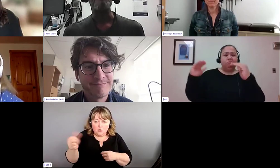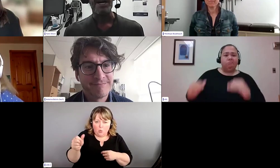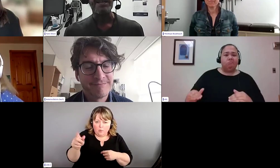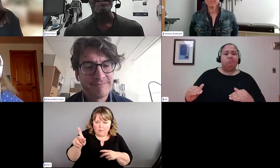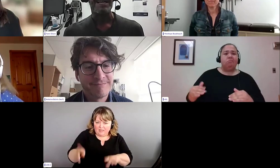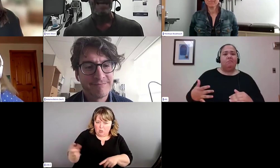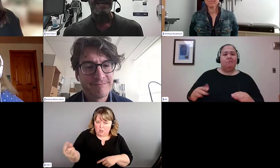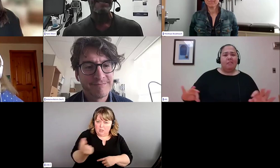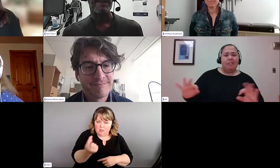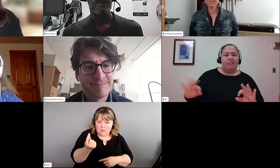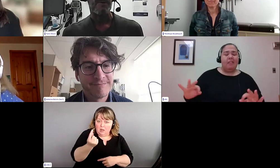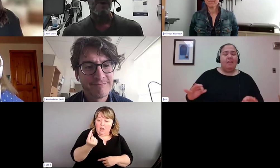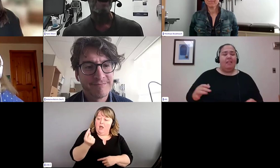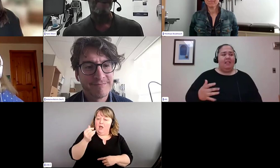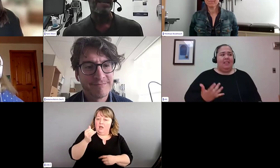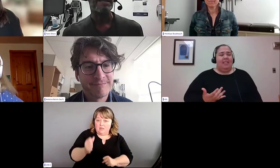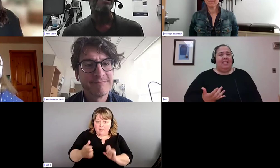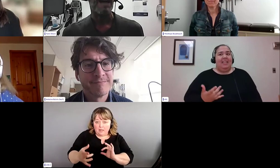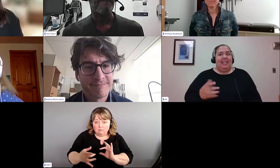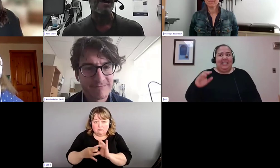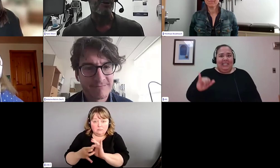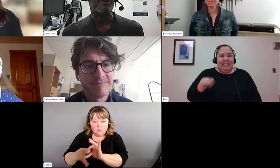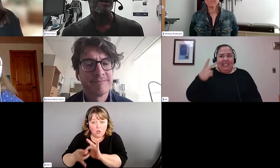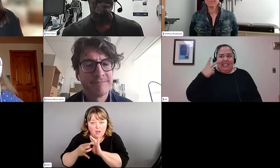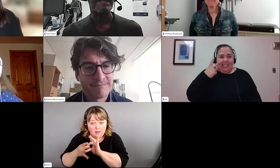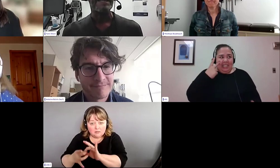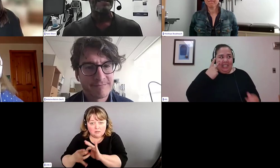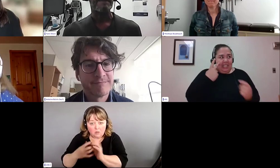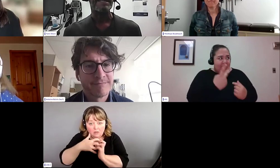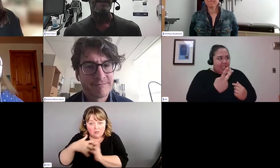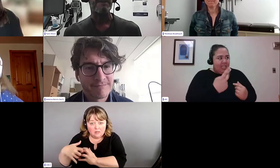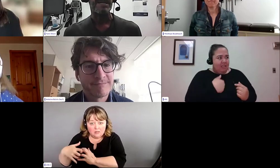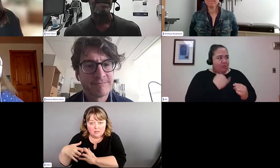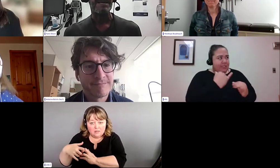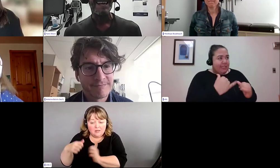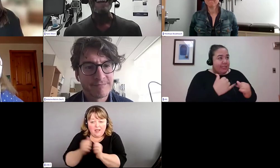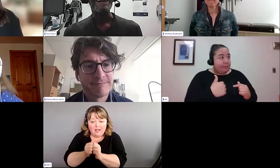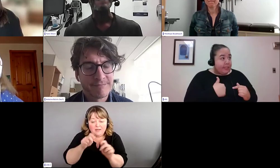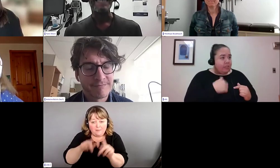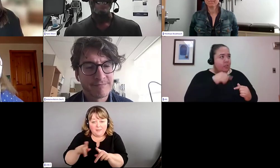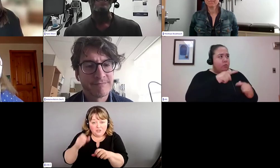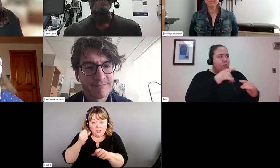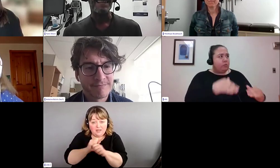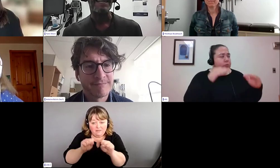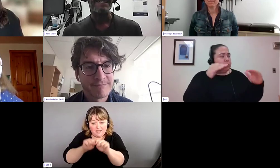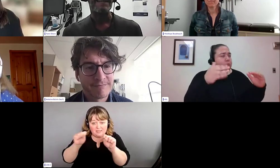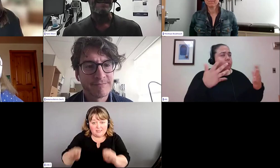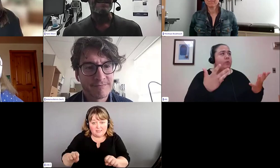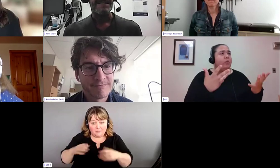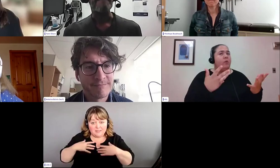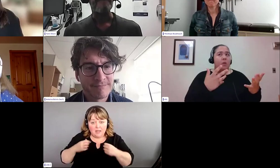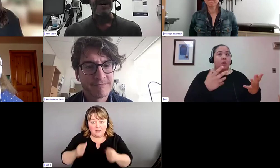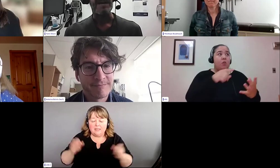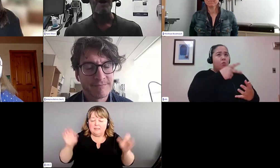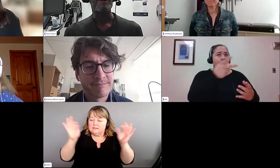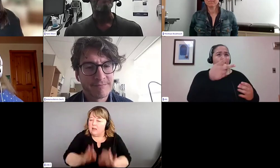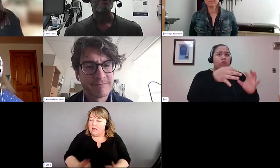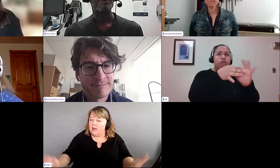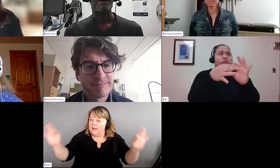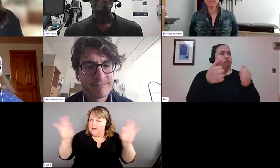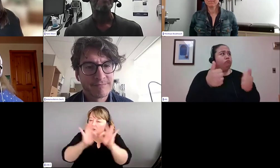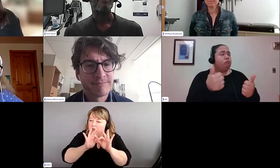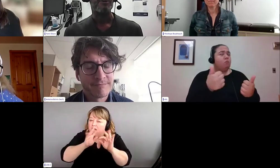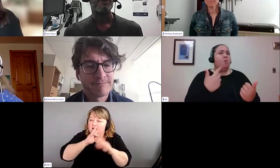same environment can have a good relationship with the workers in the healthcare system, this